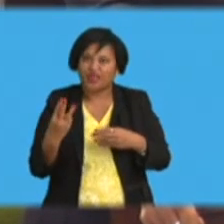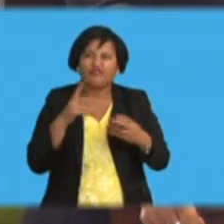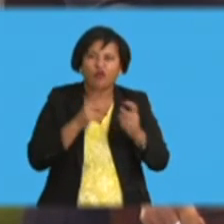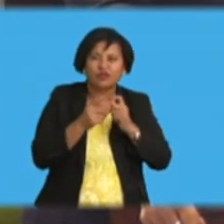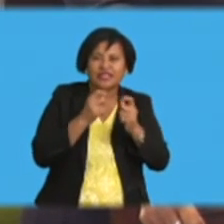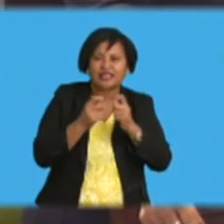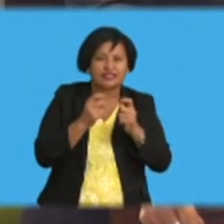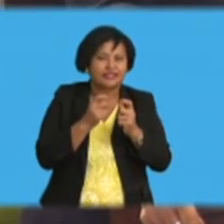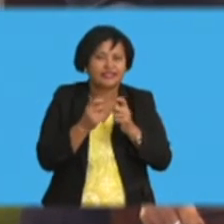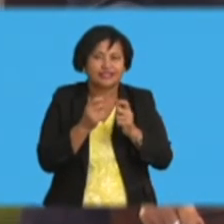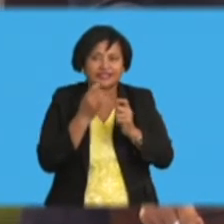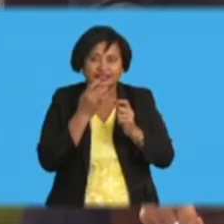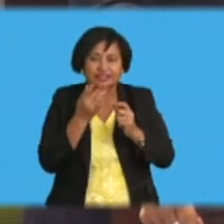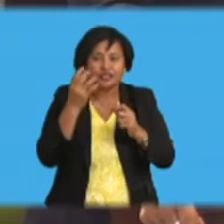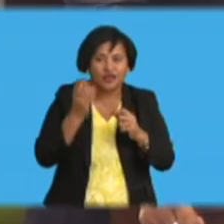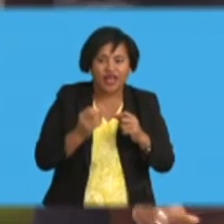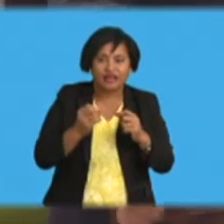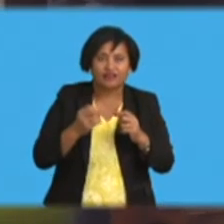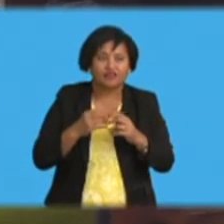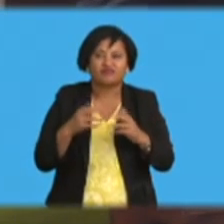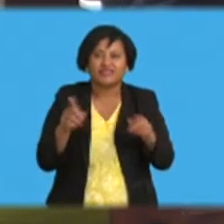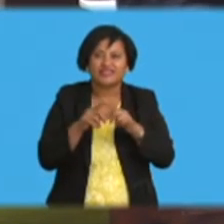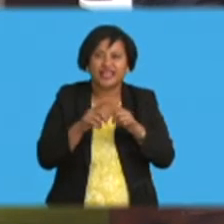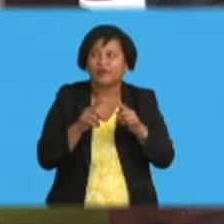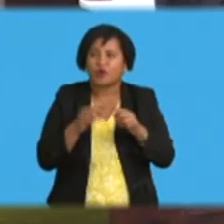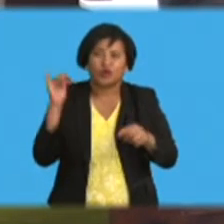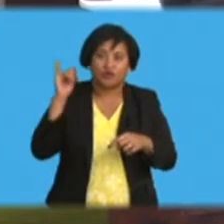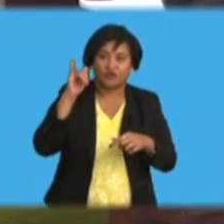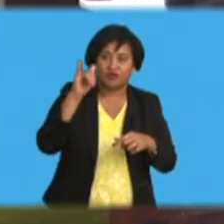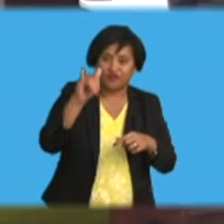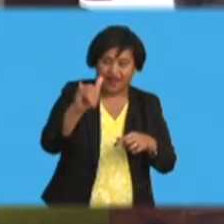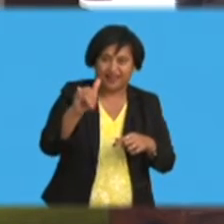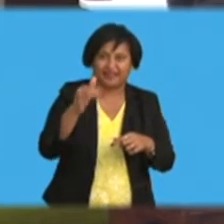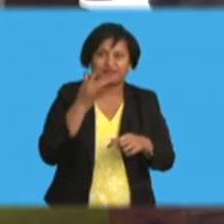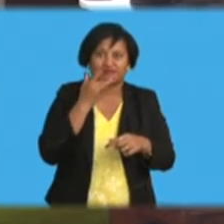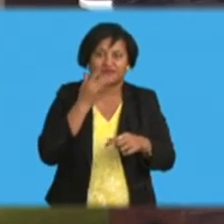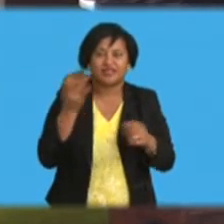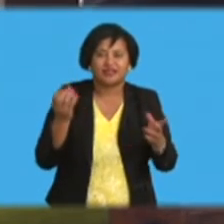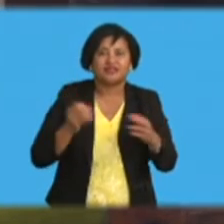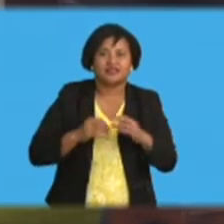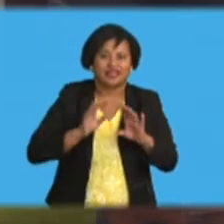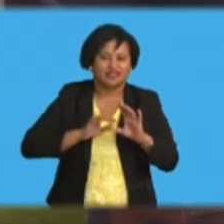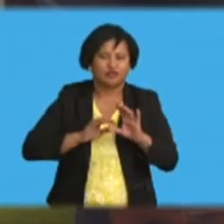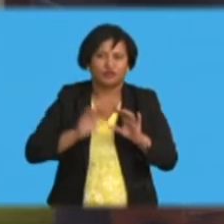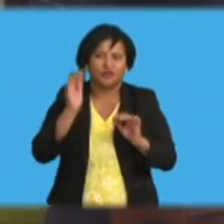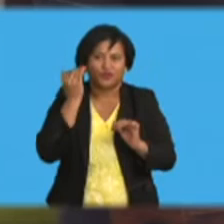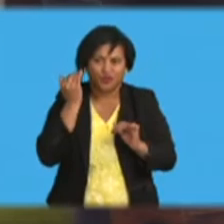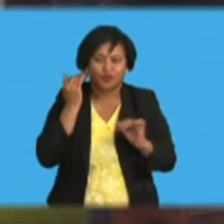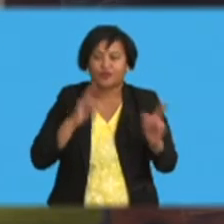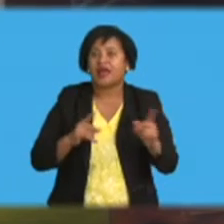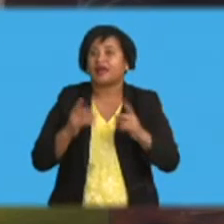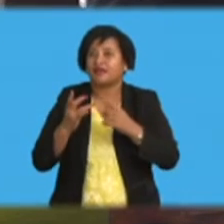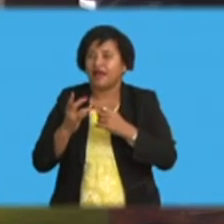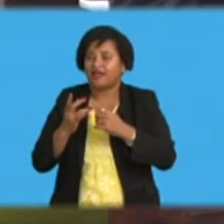will house the 3 CAE full flight simulators for the Boeing 737 MAX, the Airbus A330,